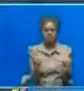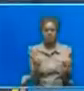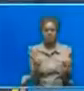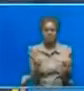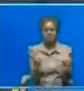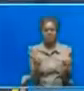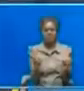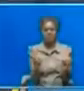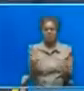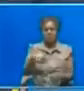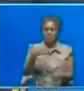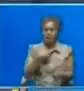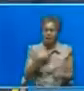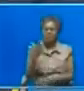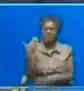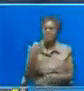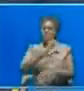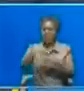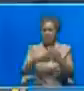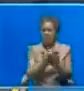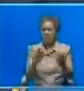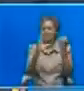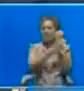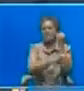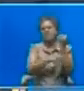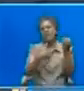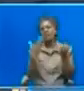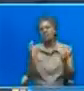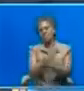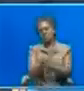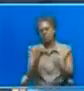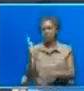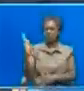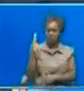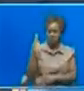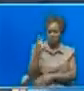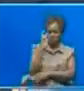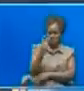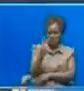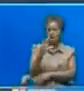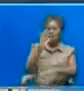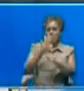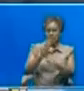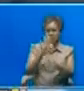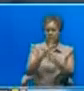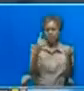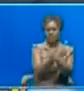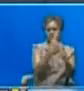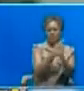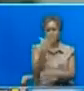I don't think we're equipped, and I don't think any country is equipped to handle the security and checks on so many